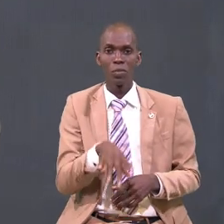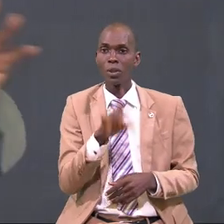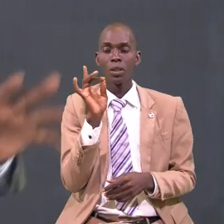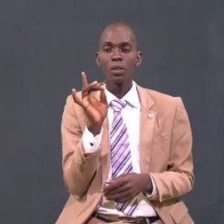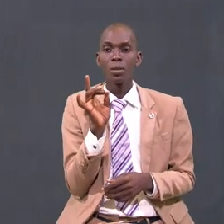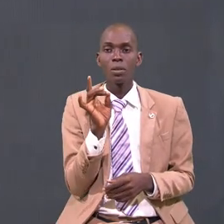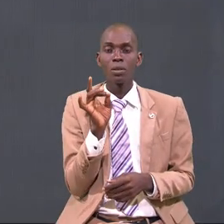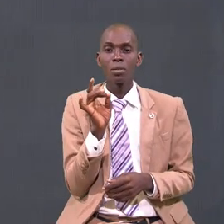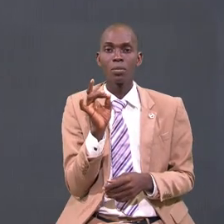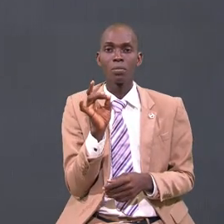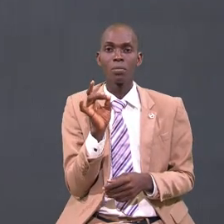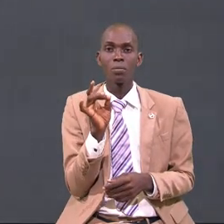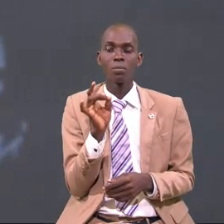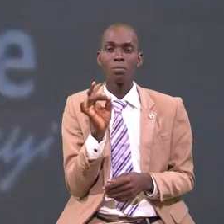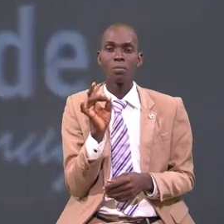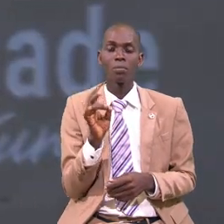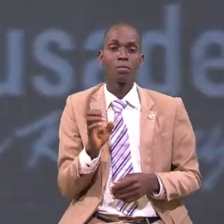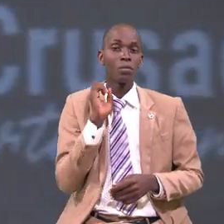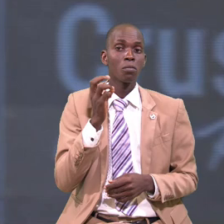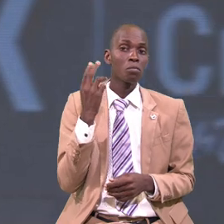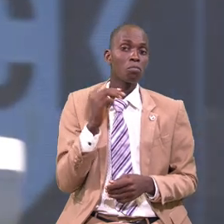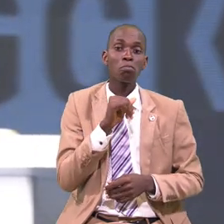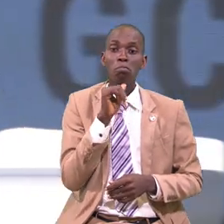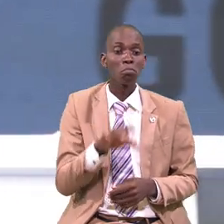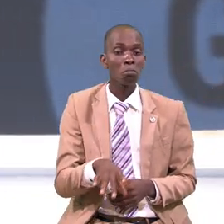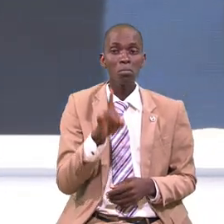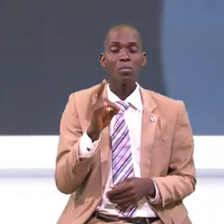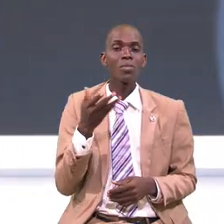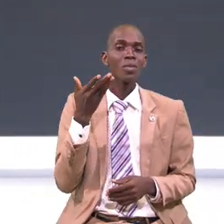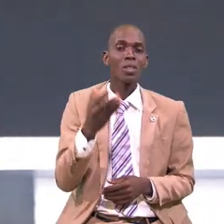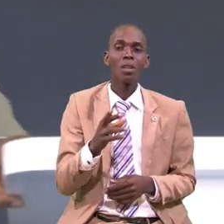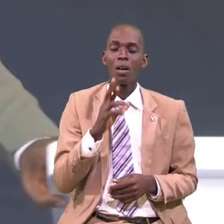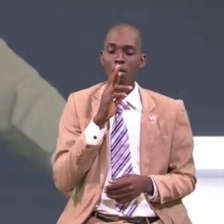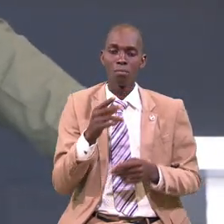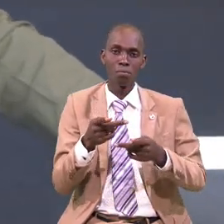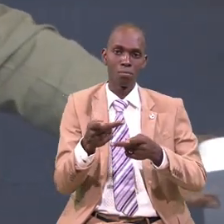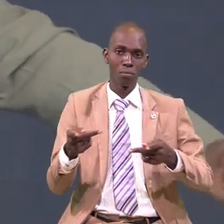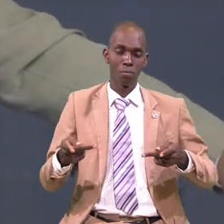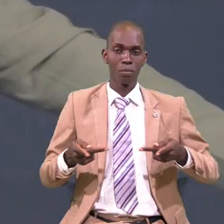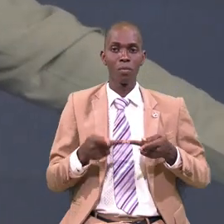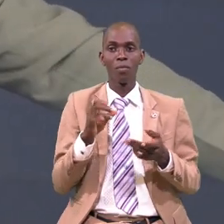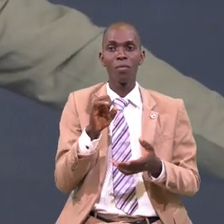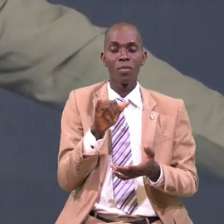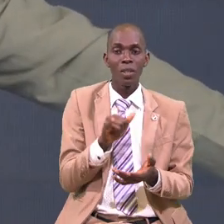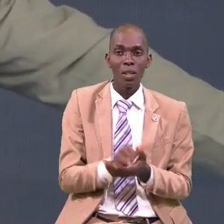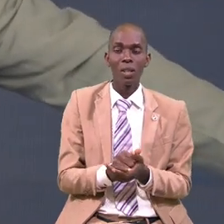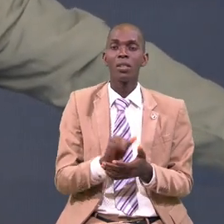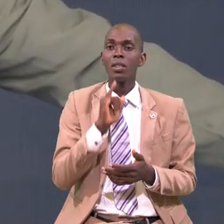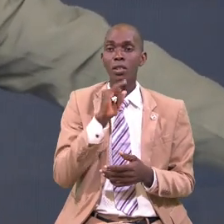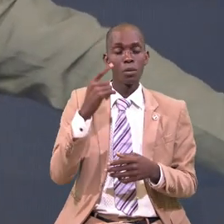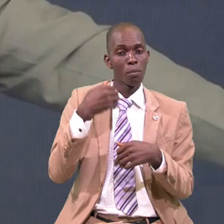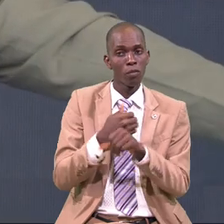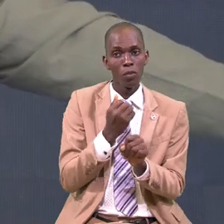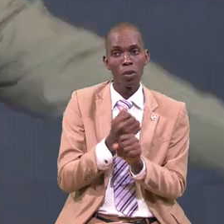He was not found. There are places you cannot find a gracious, godly,